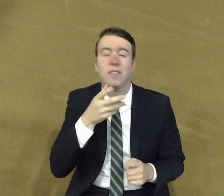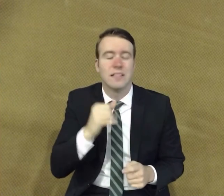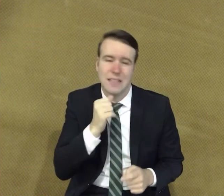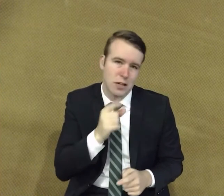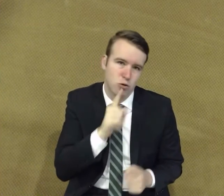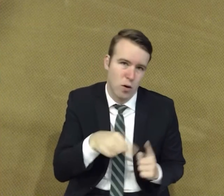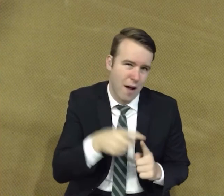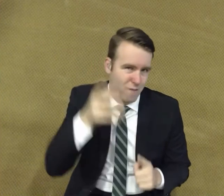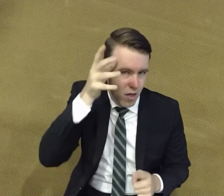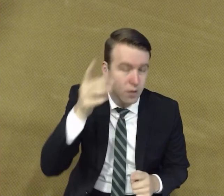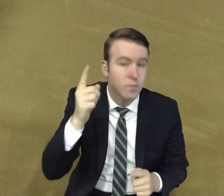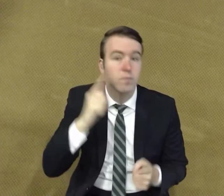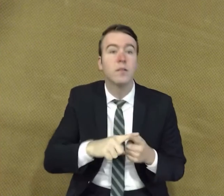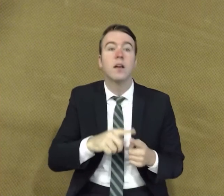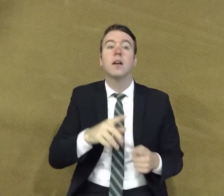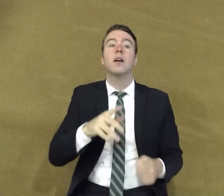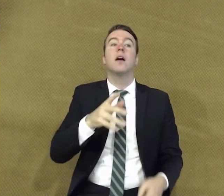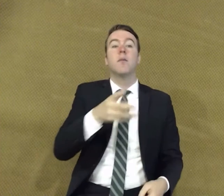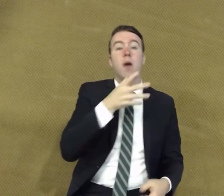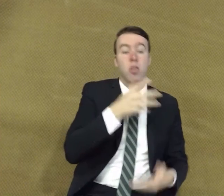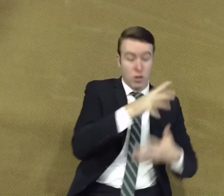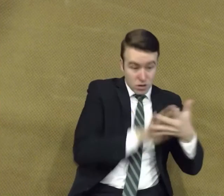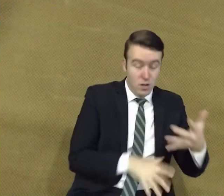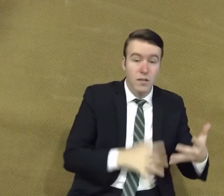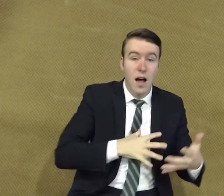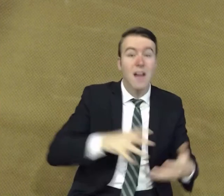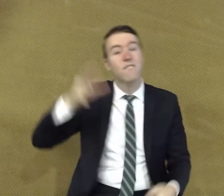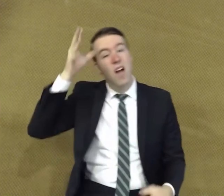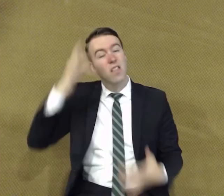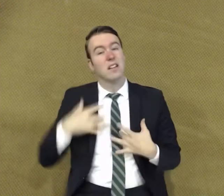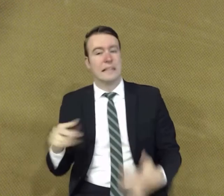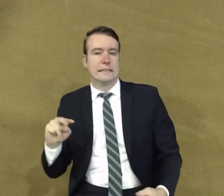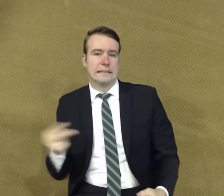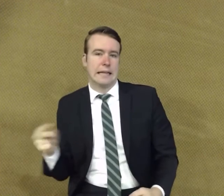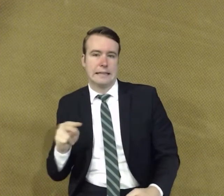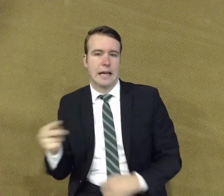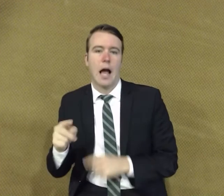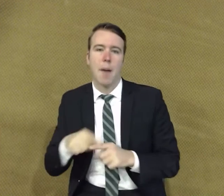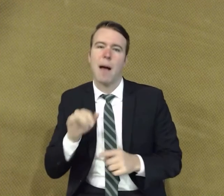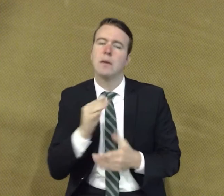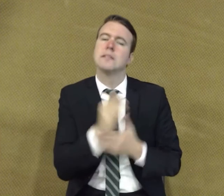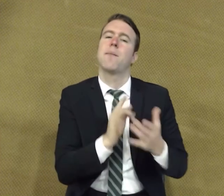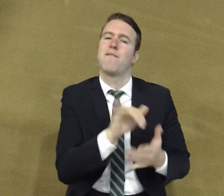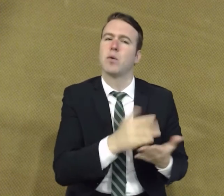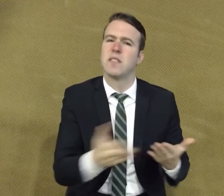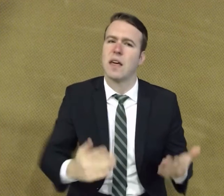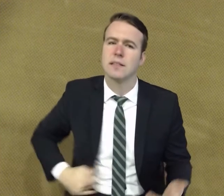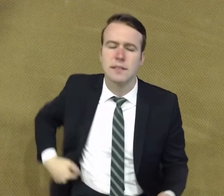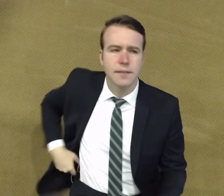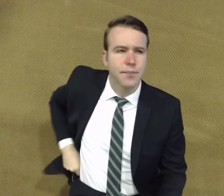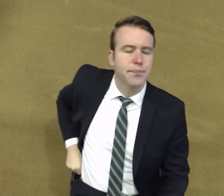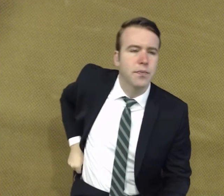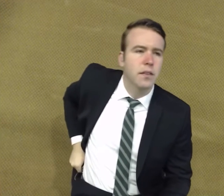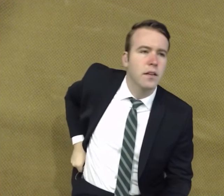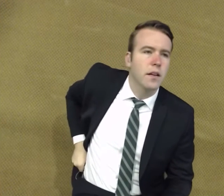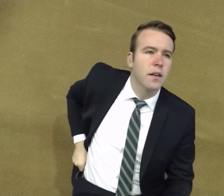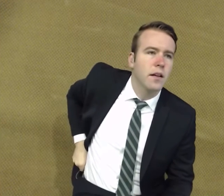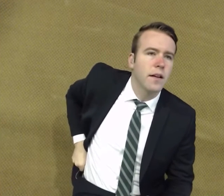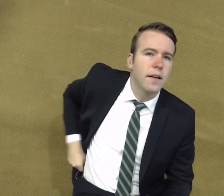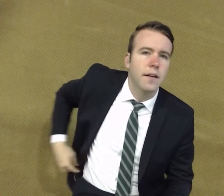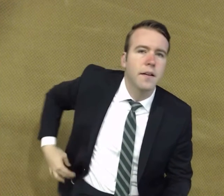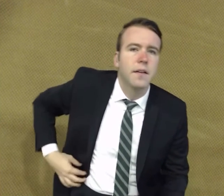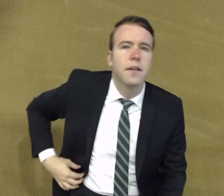fathers. Fathers take second place in a number of those things. And there is